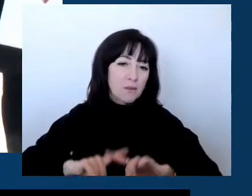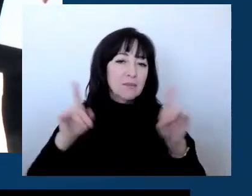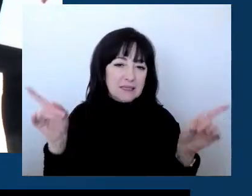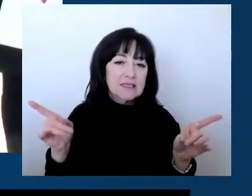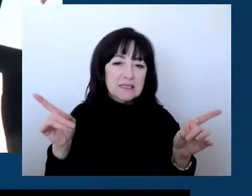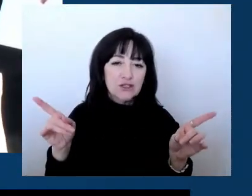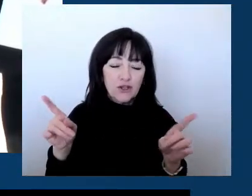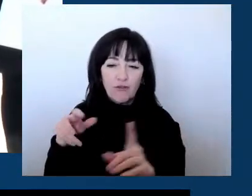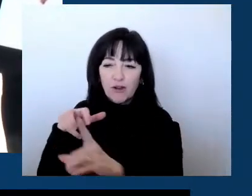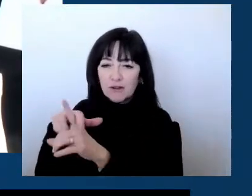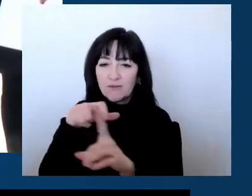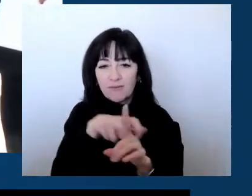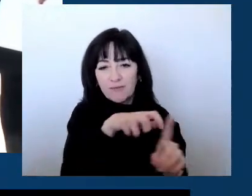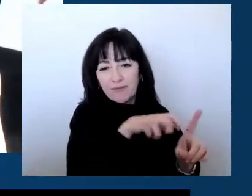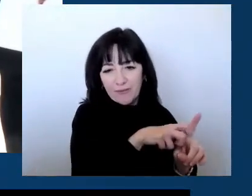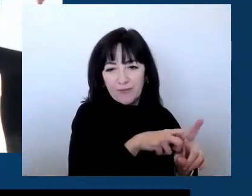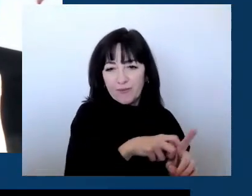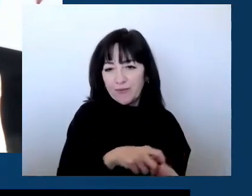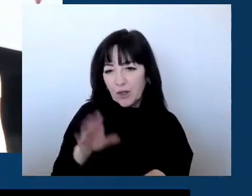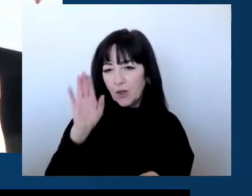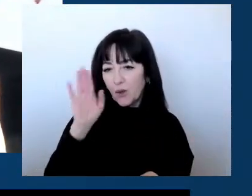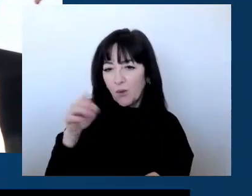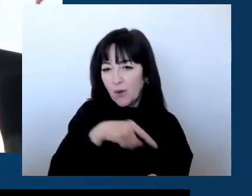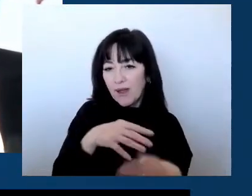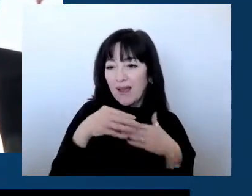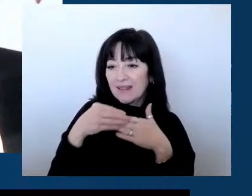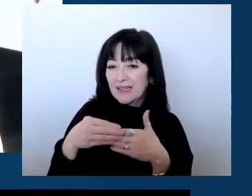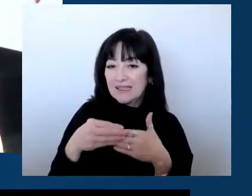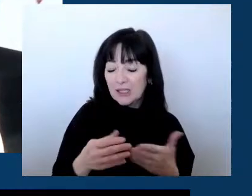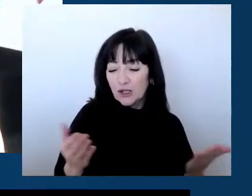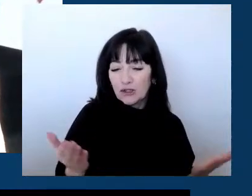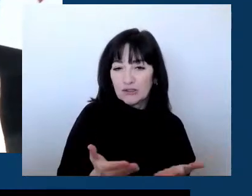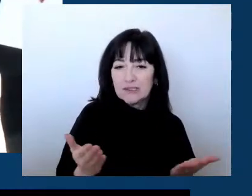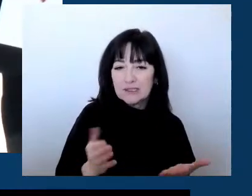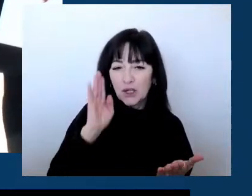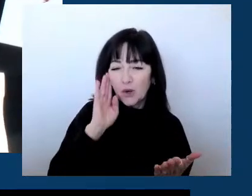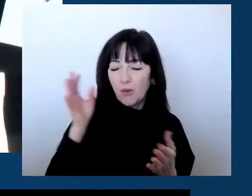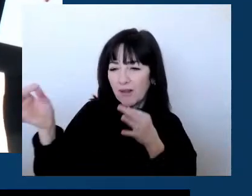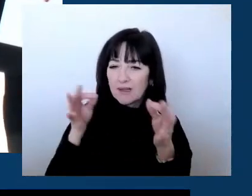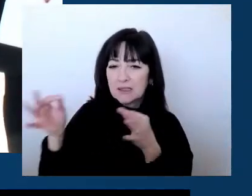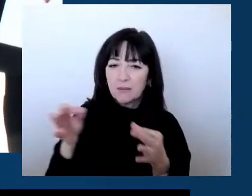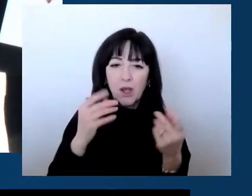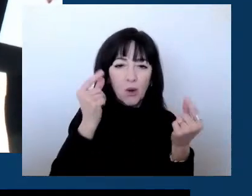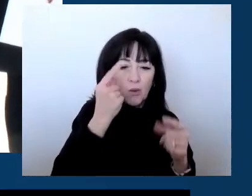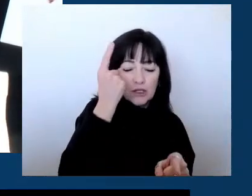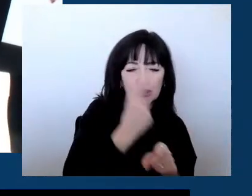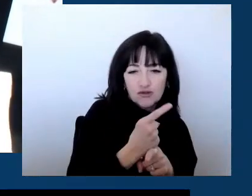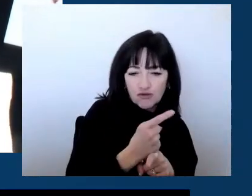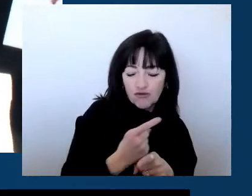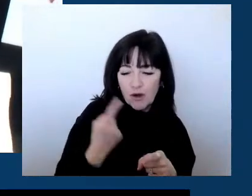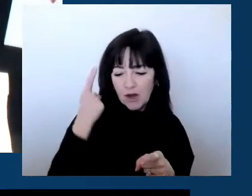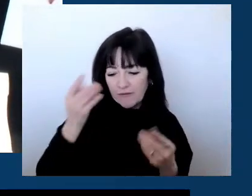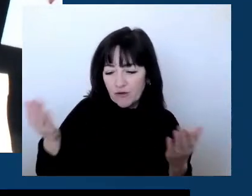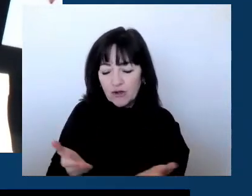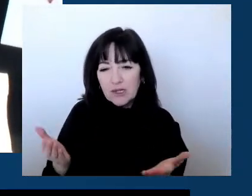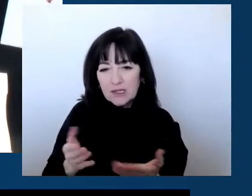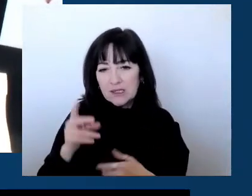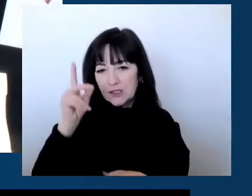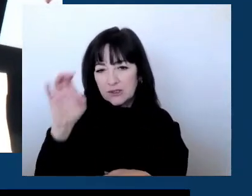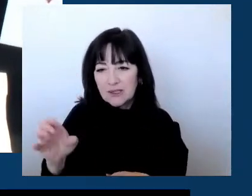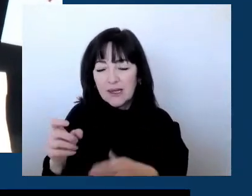to the leaders here in Delaware to talk about what's right for Delaware. But we are very interested in projects that sometimes bridge across or